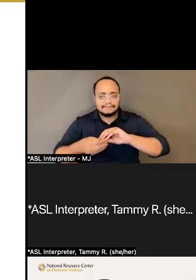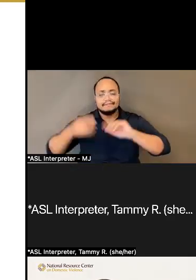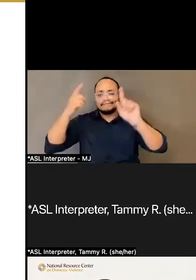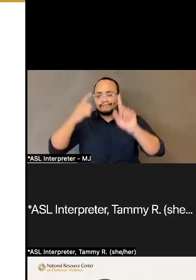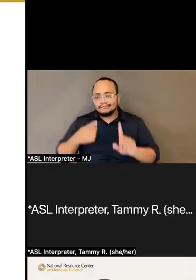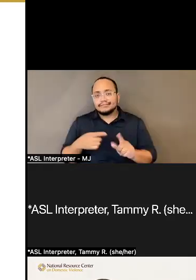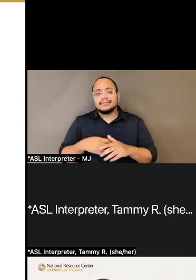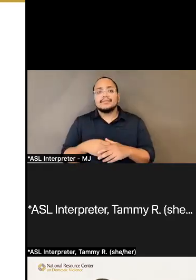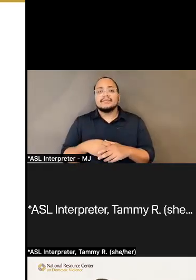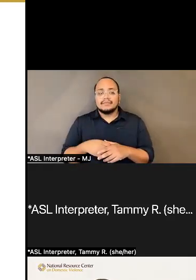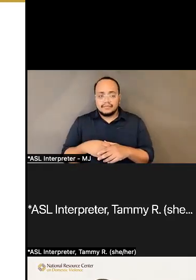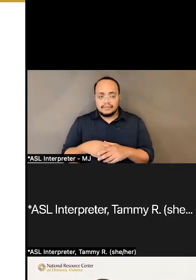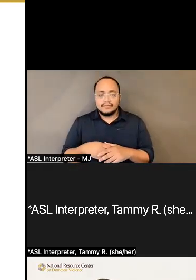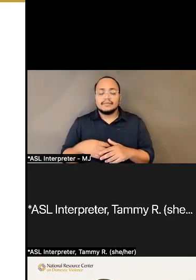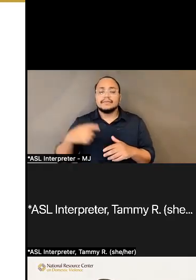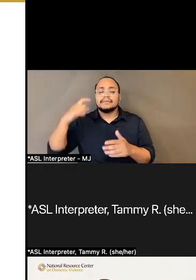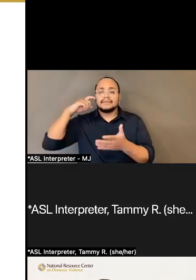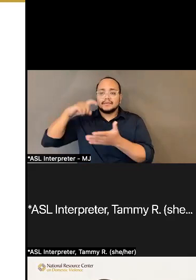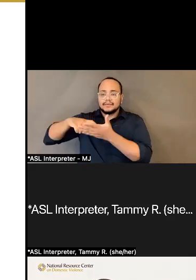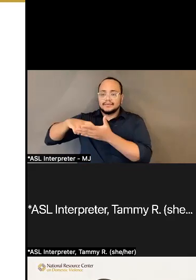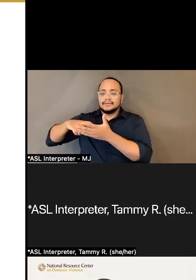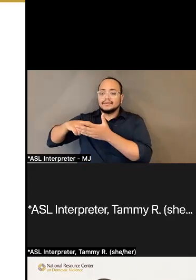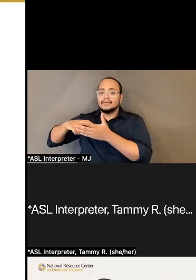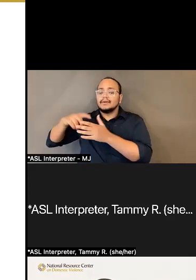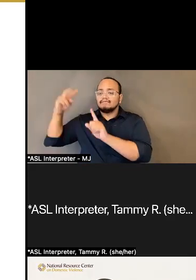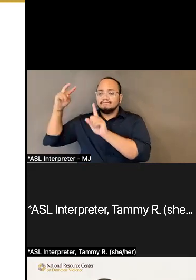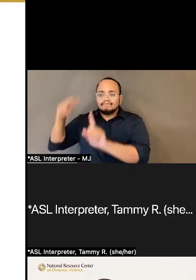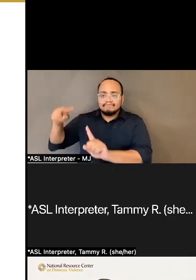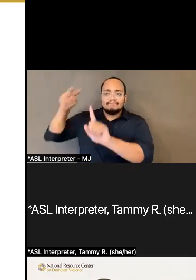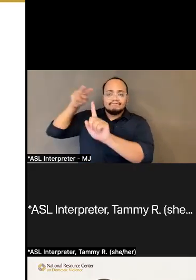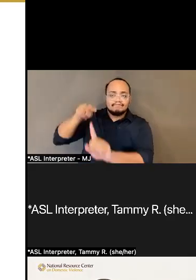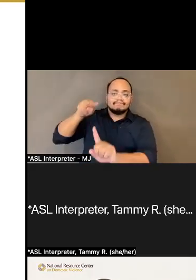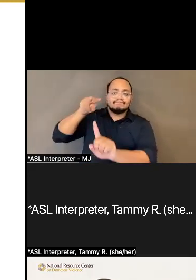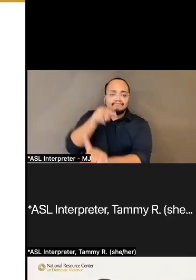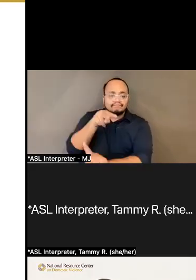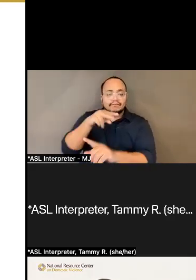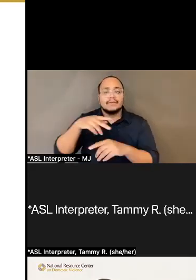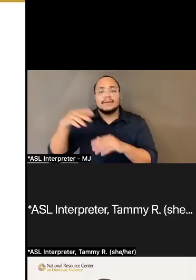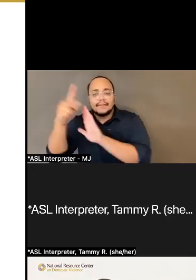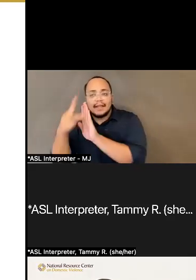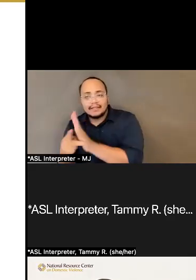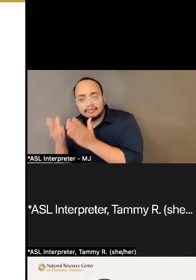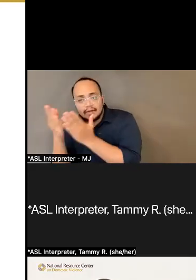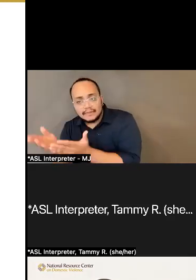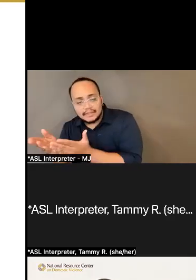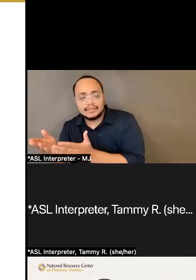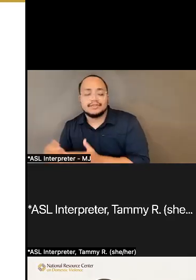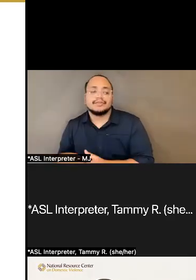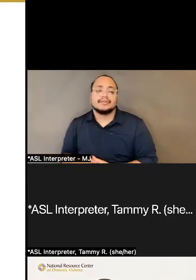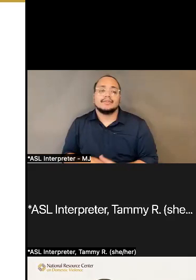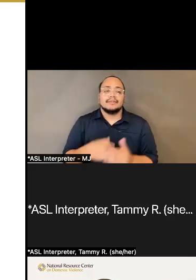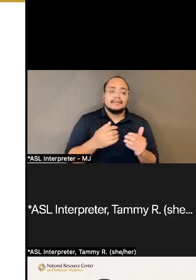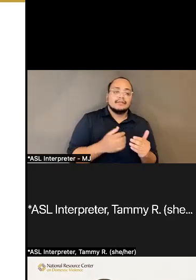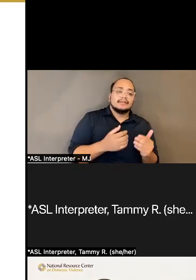heard alignment from various different angles today of policy recommendations to